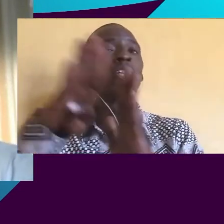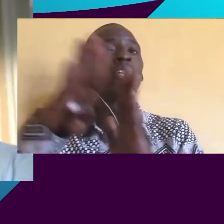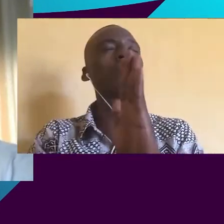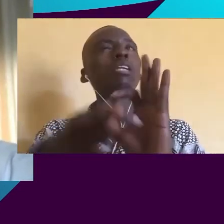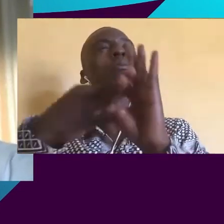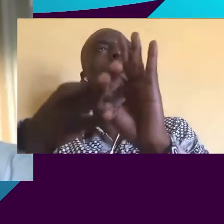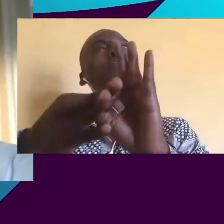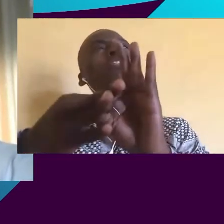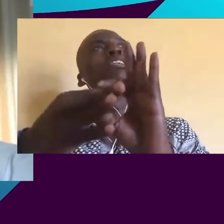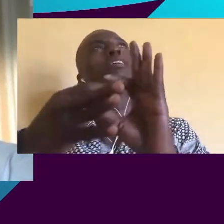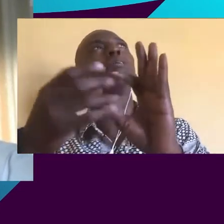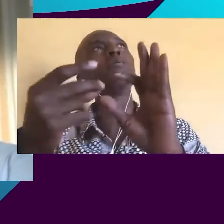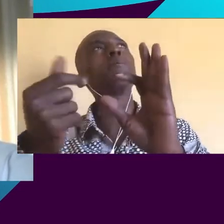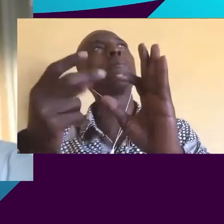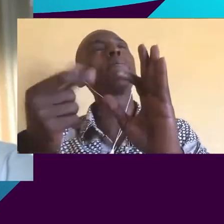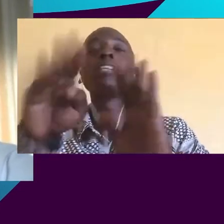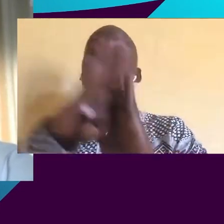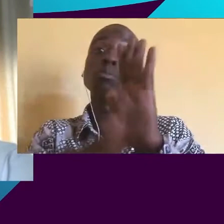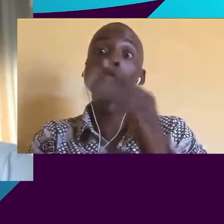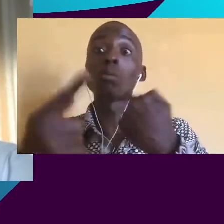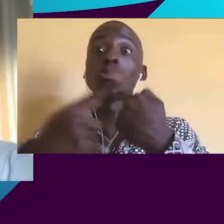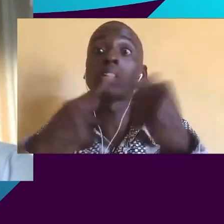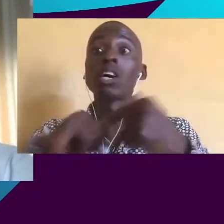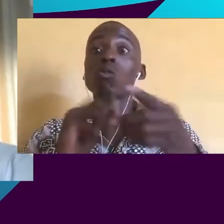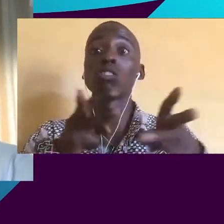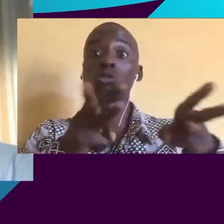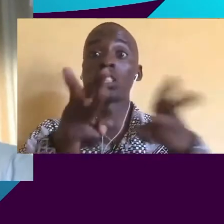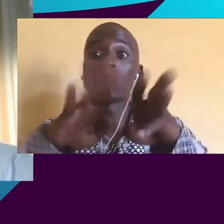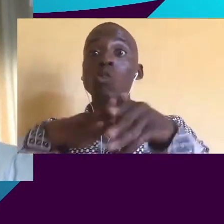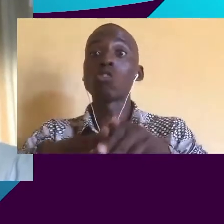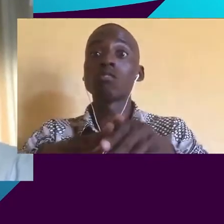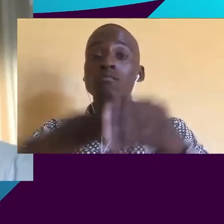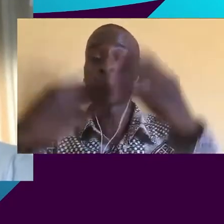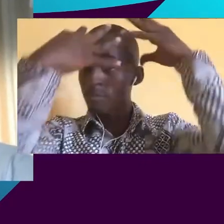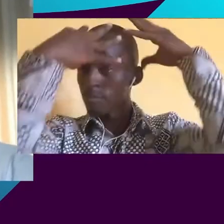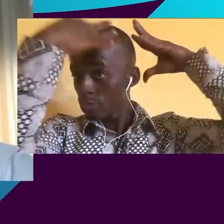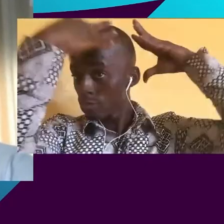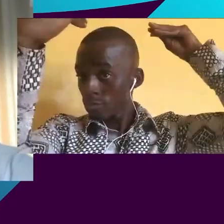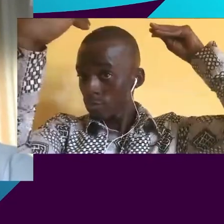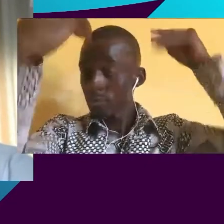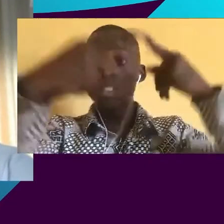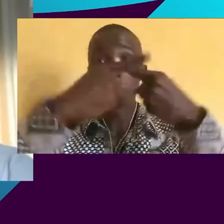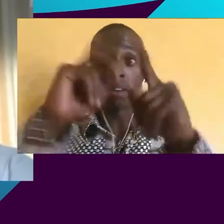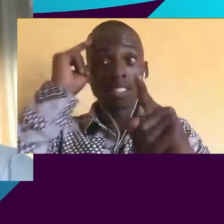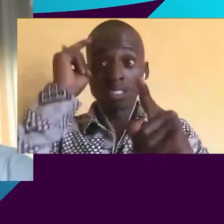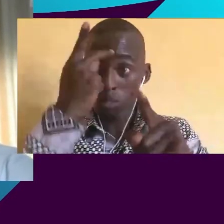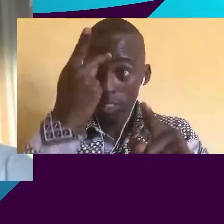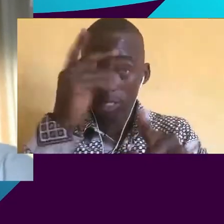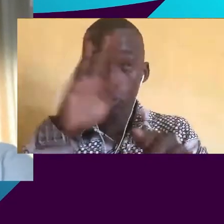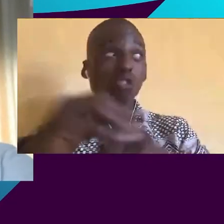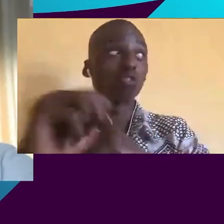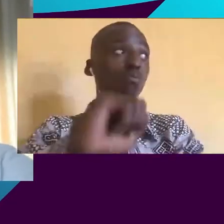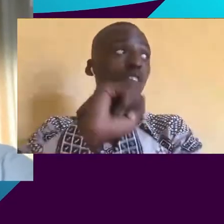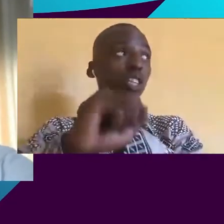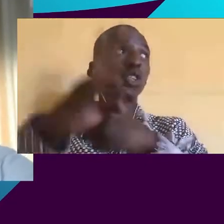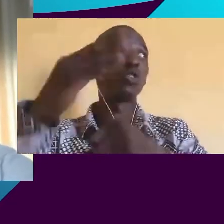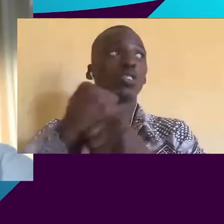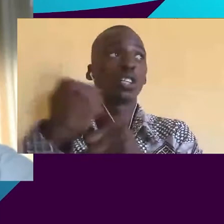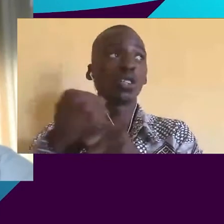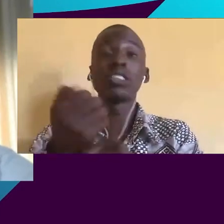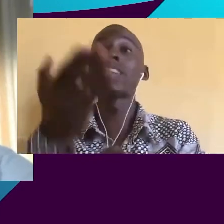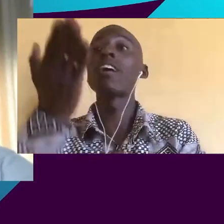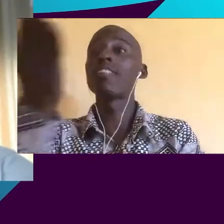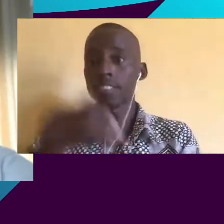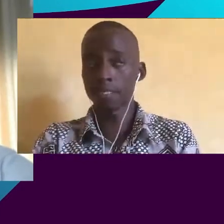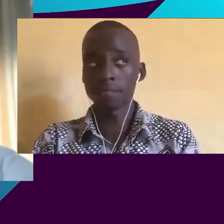actually we are enlightening our strategy on scouting. But now these policies on protection of girls, if they are there, we just need them